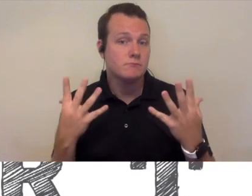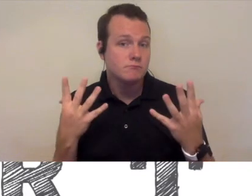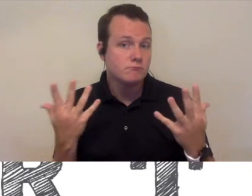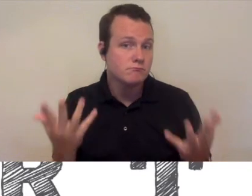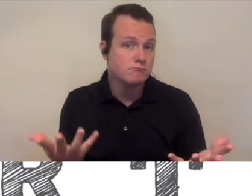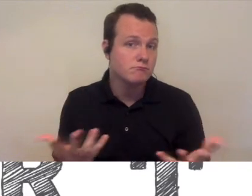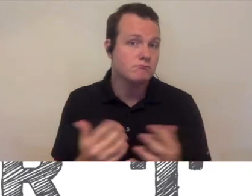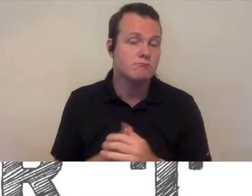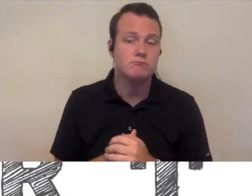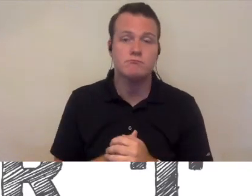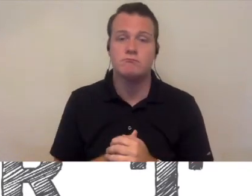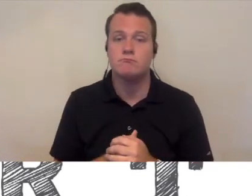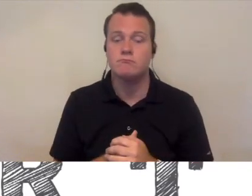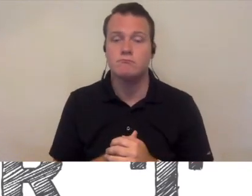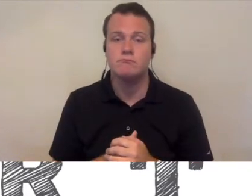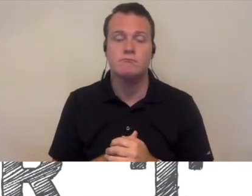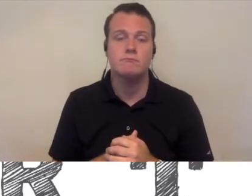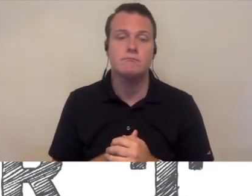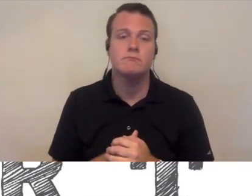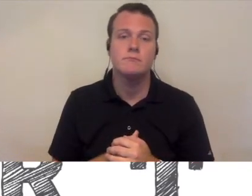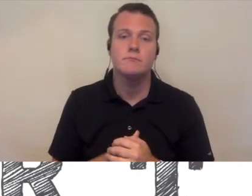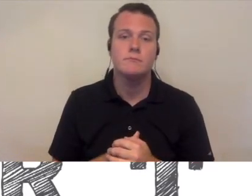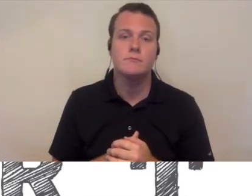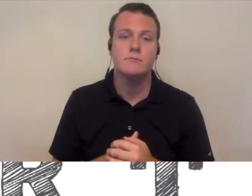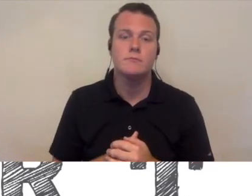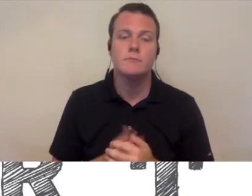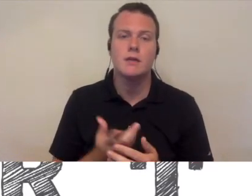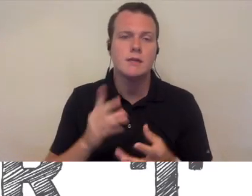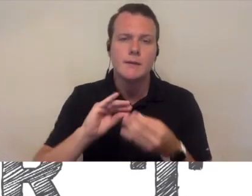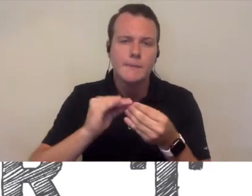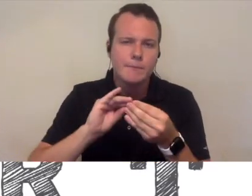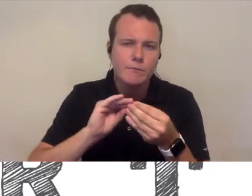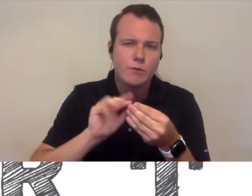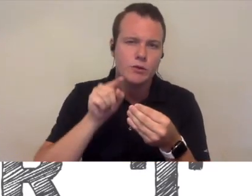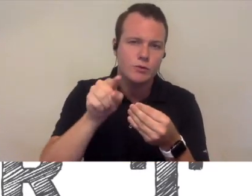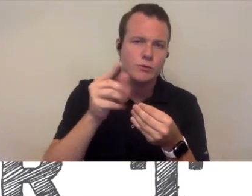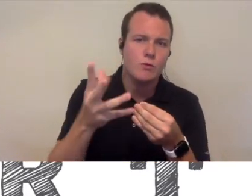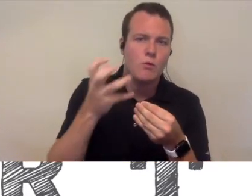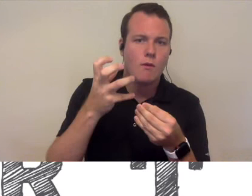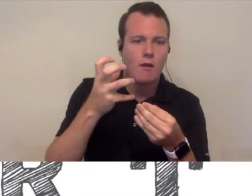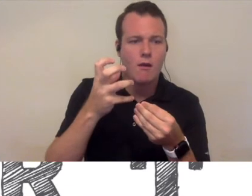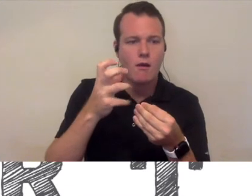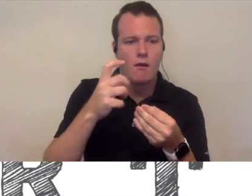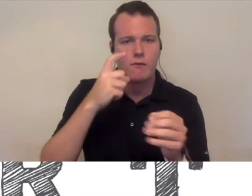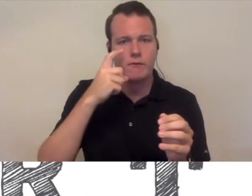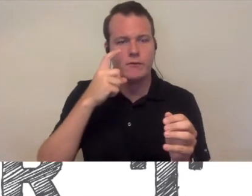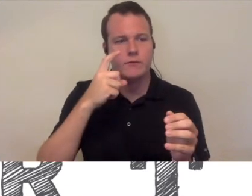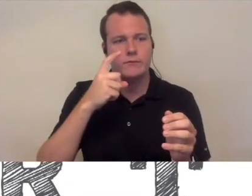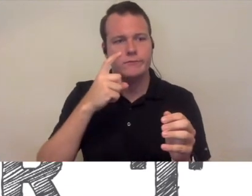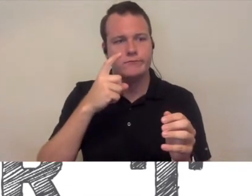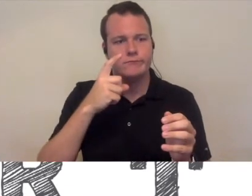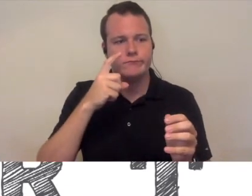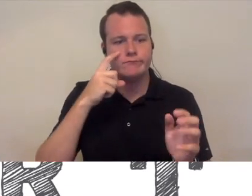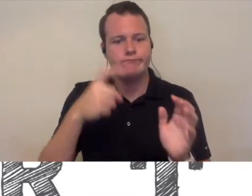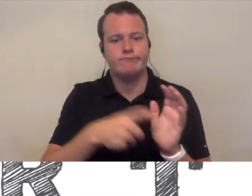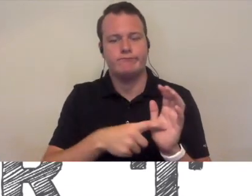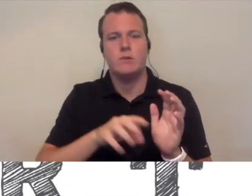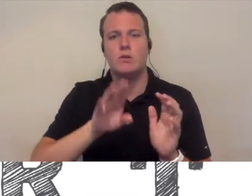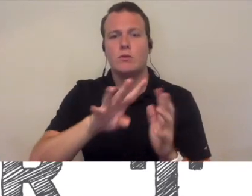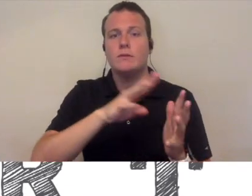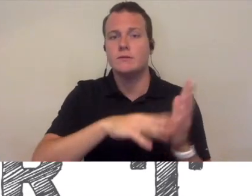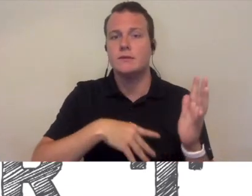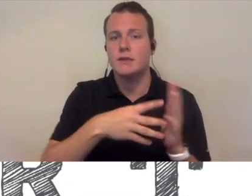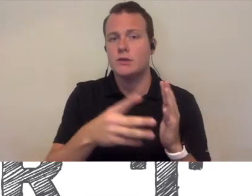What amount of number do you want to see on your schedule on a